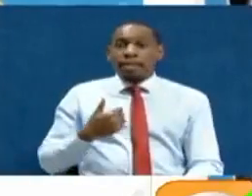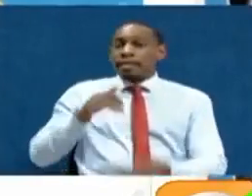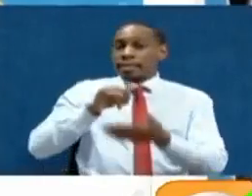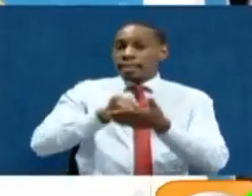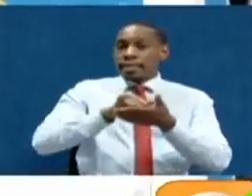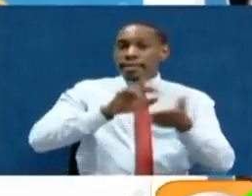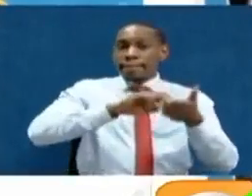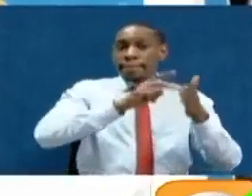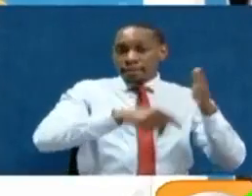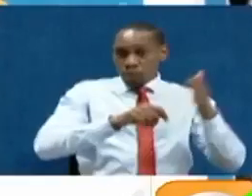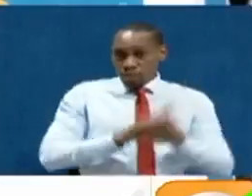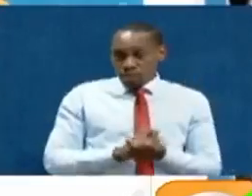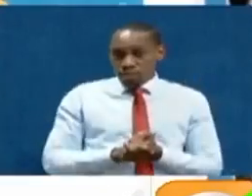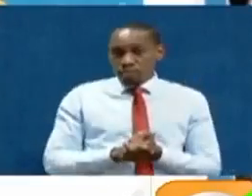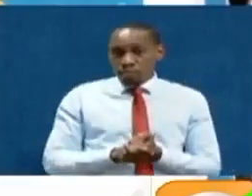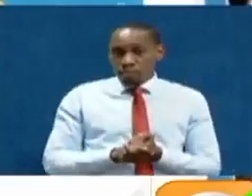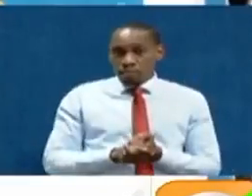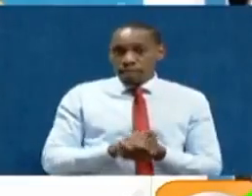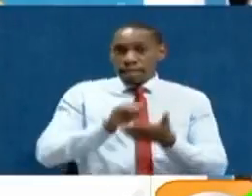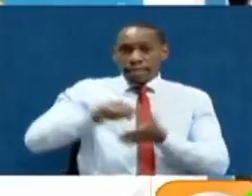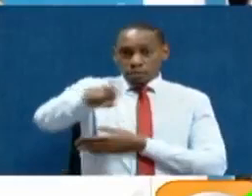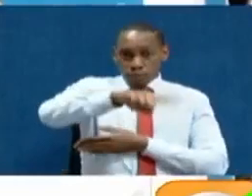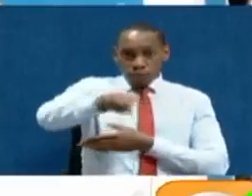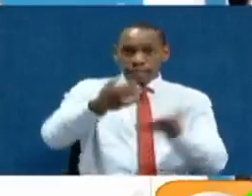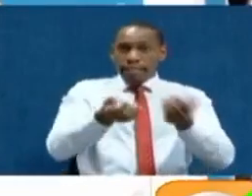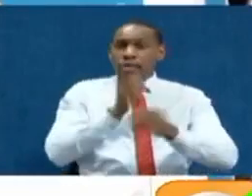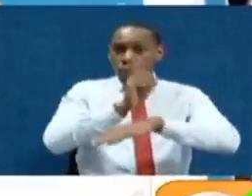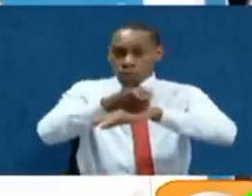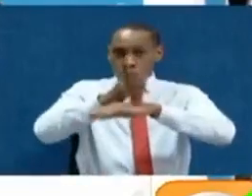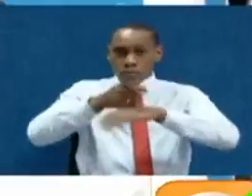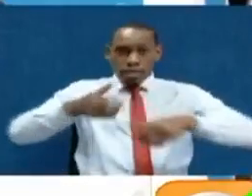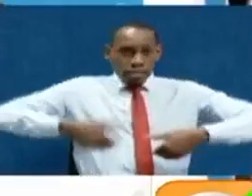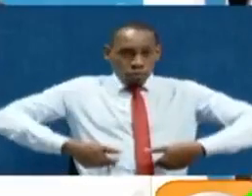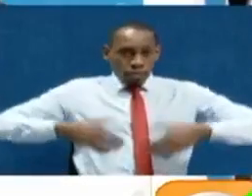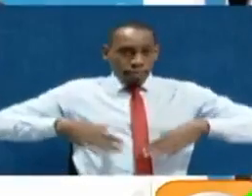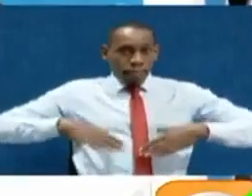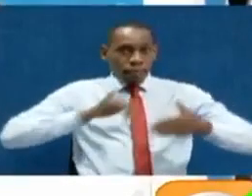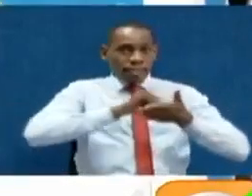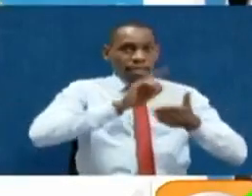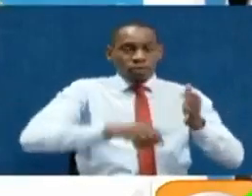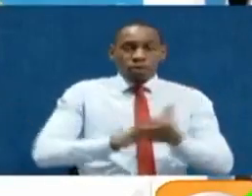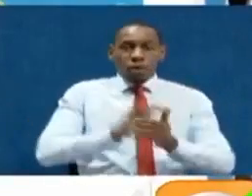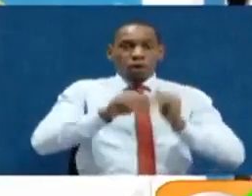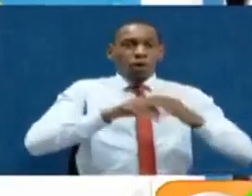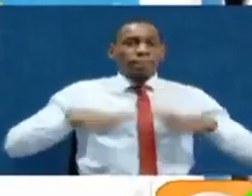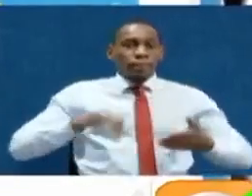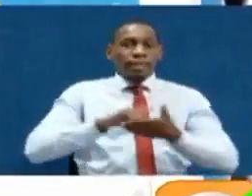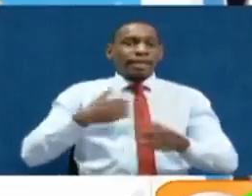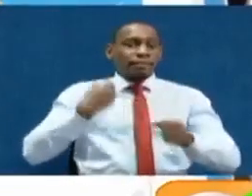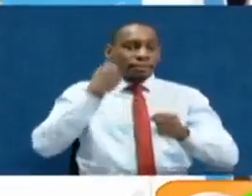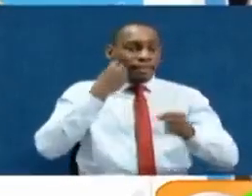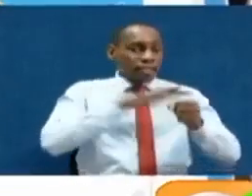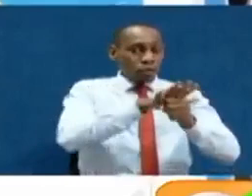which therefore means that we need to be able to warn the young people that not everybody who gets